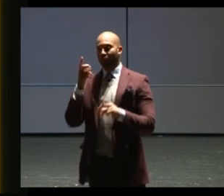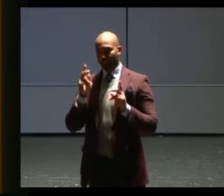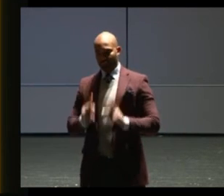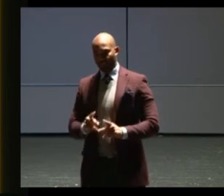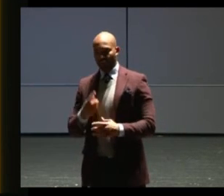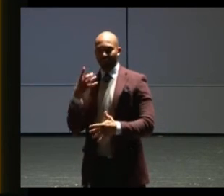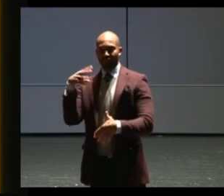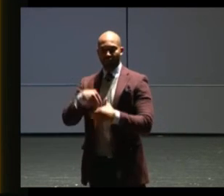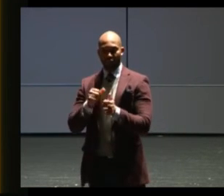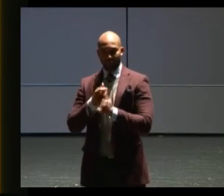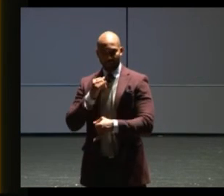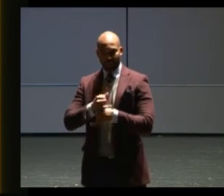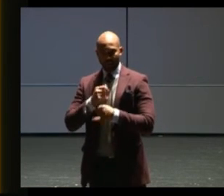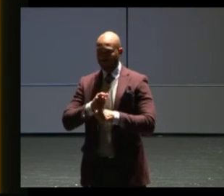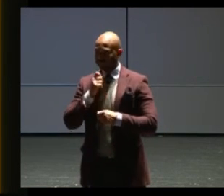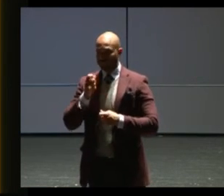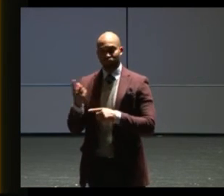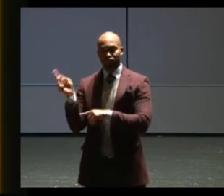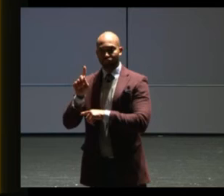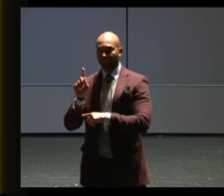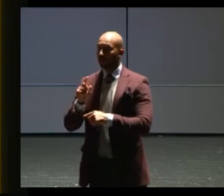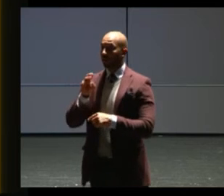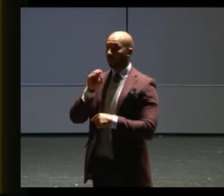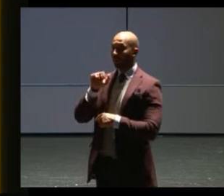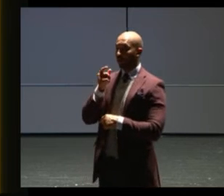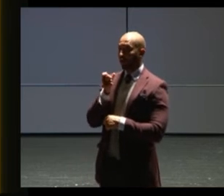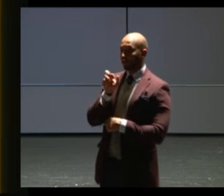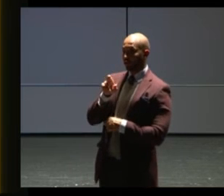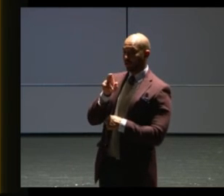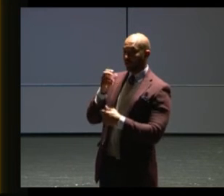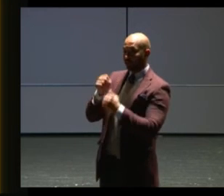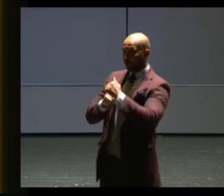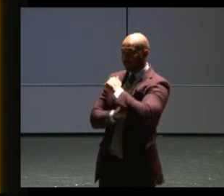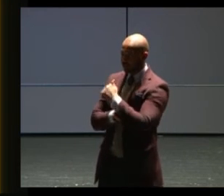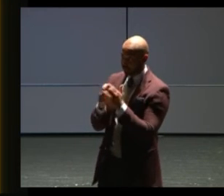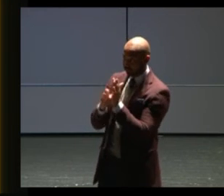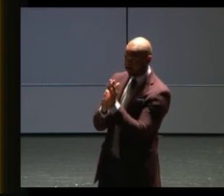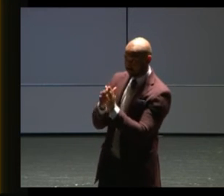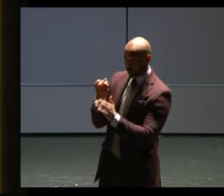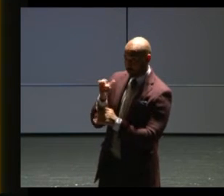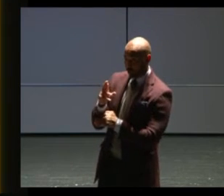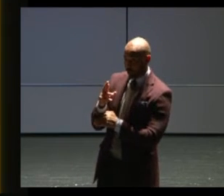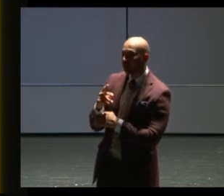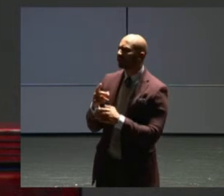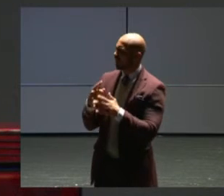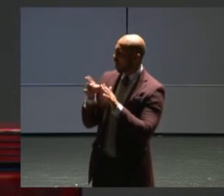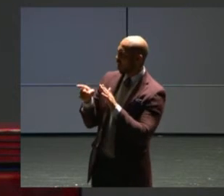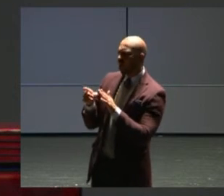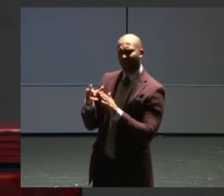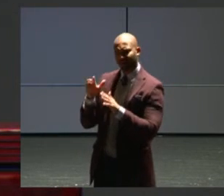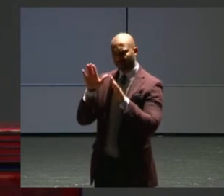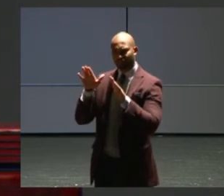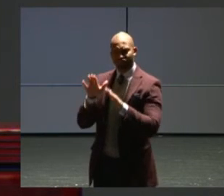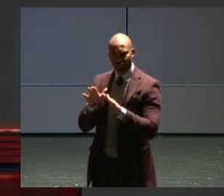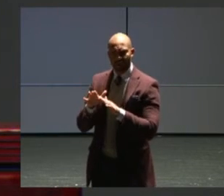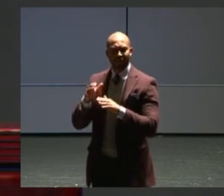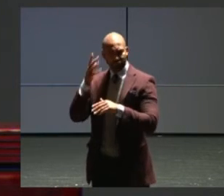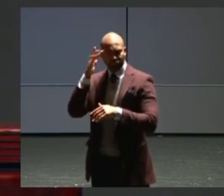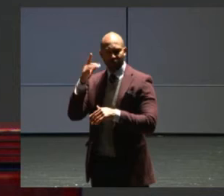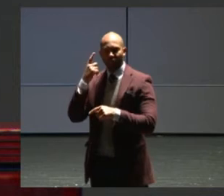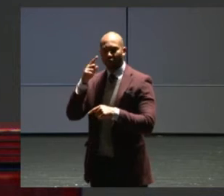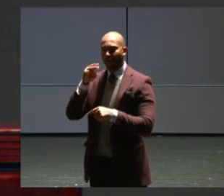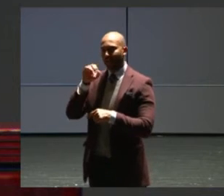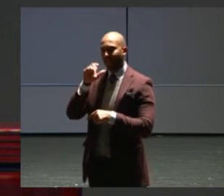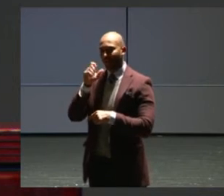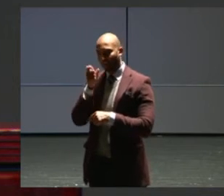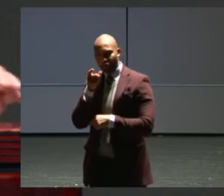campus. She was officially recognized by the MacArthur Foundation as truly one of the global MacArthur Fellow geniuses.